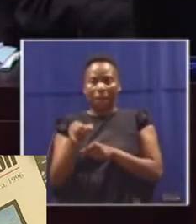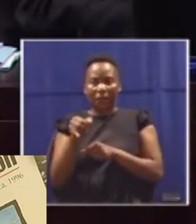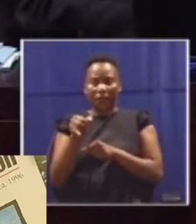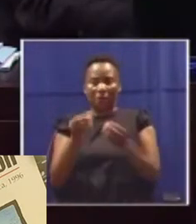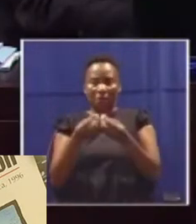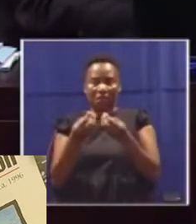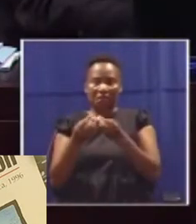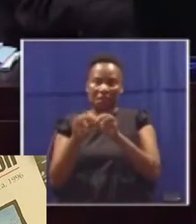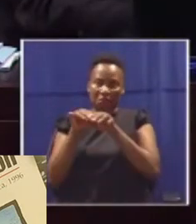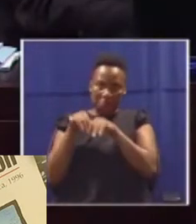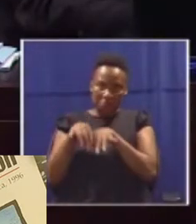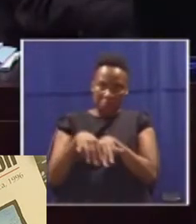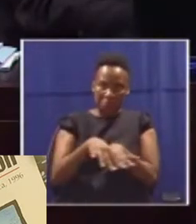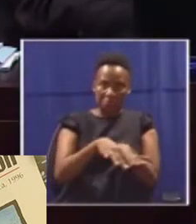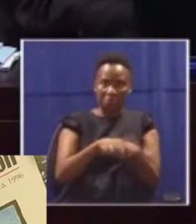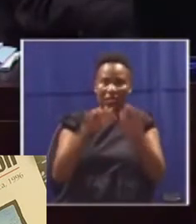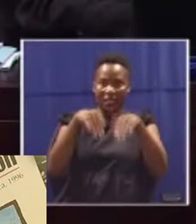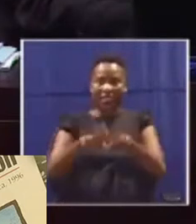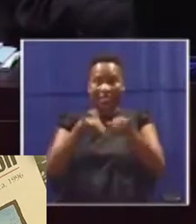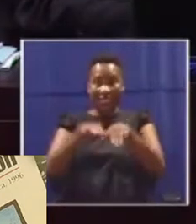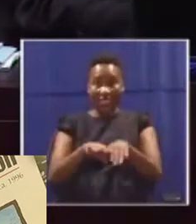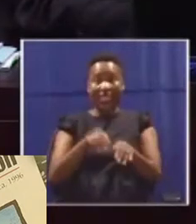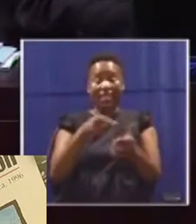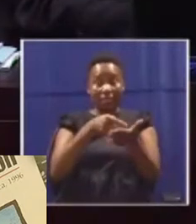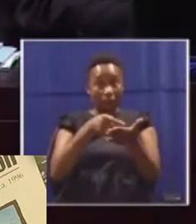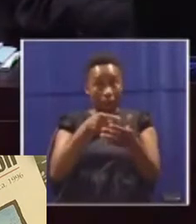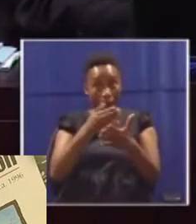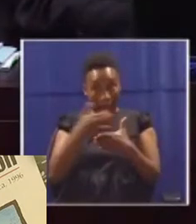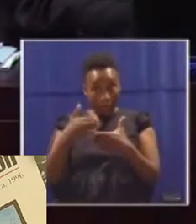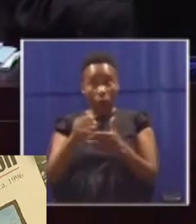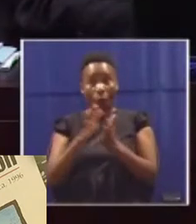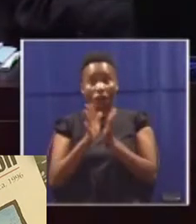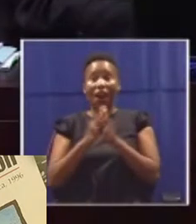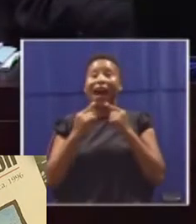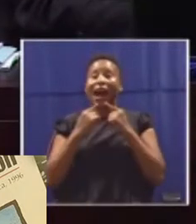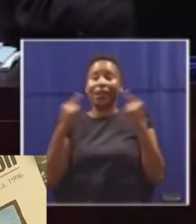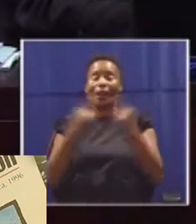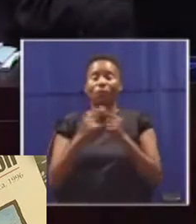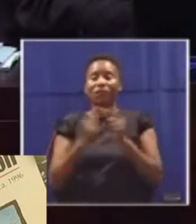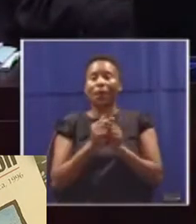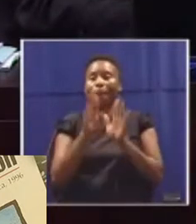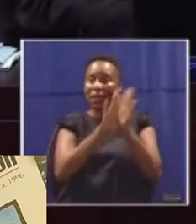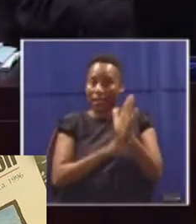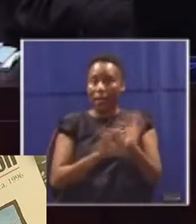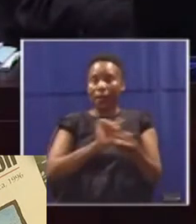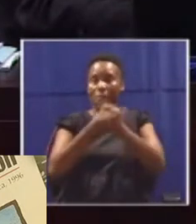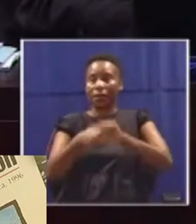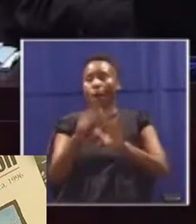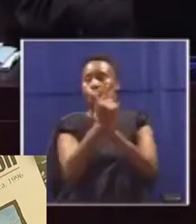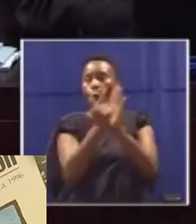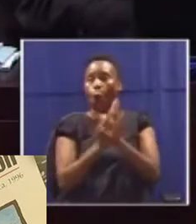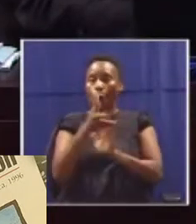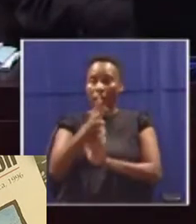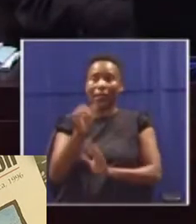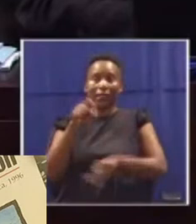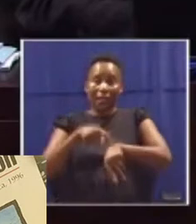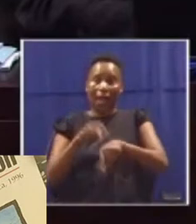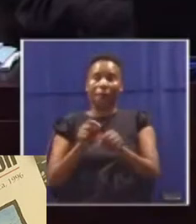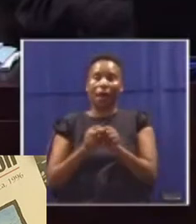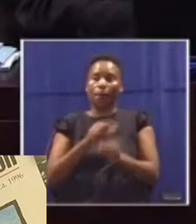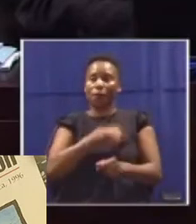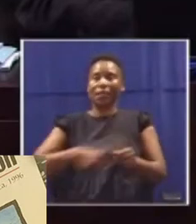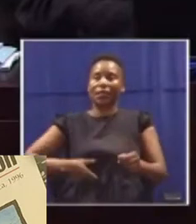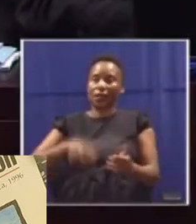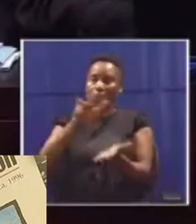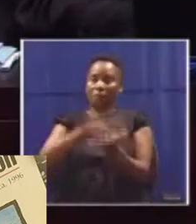effluents into the sea as part of the announcement of the bill and become law with the passing of the bill. On the 6th